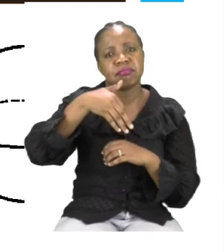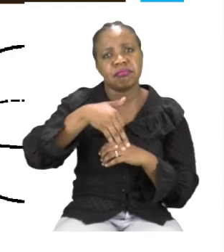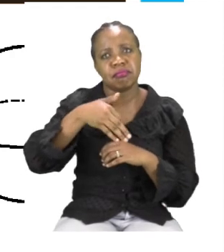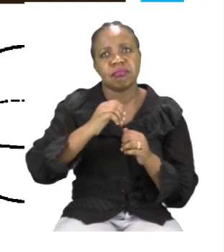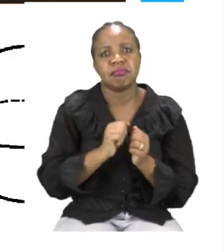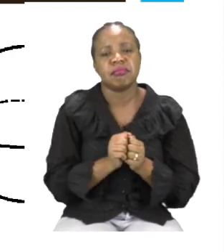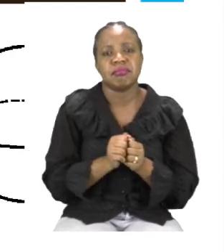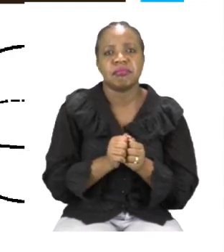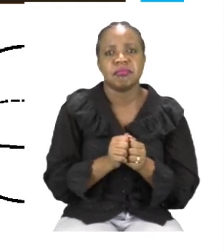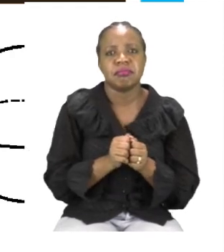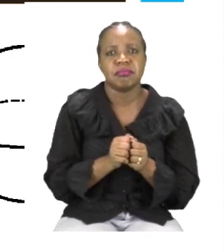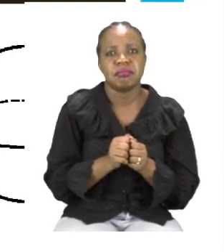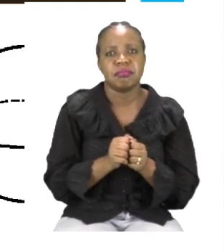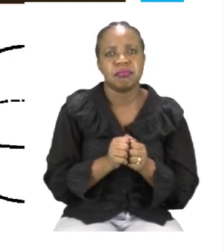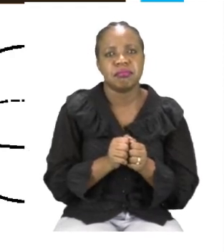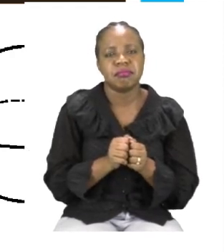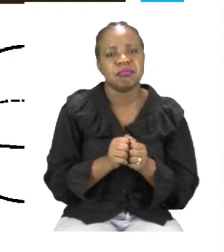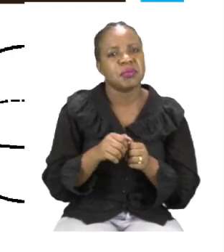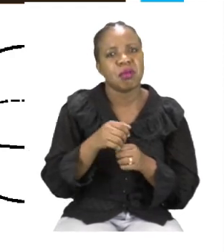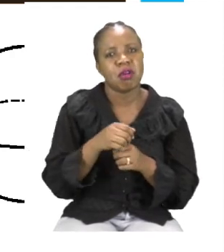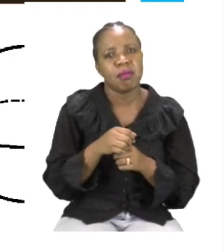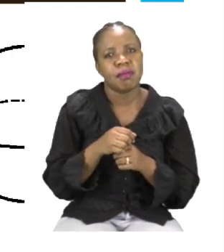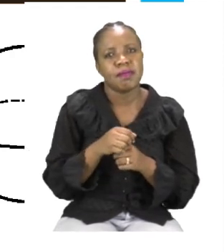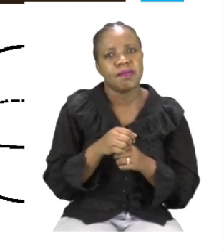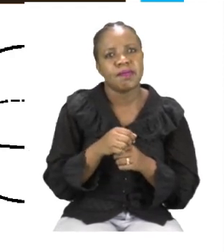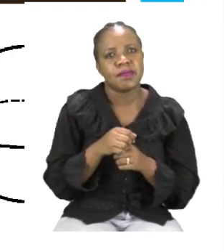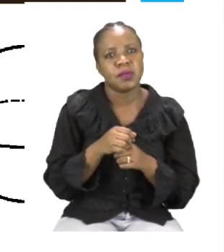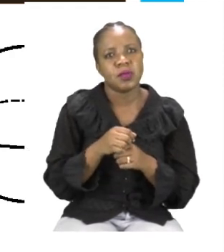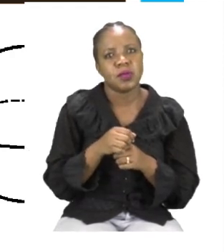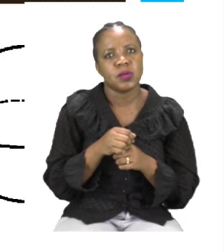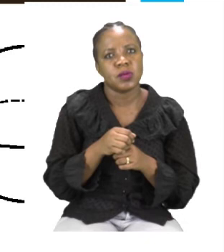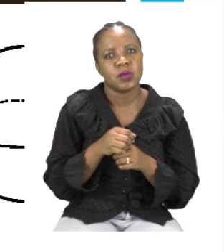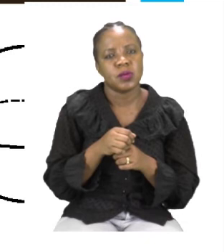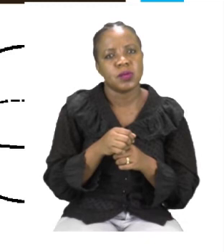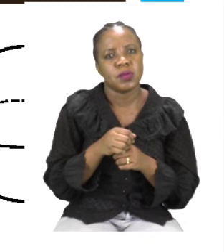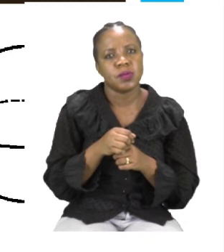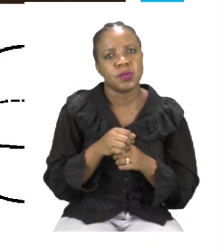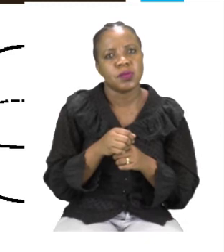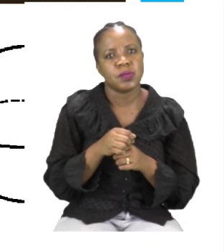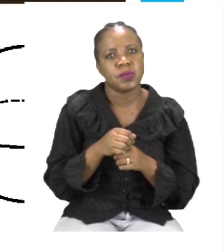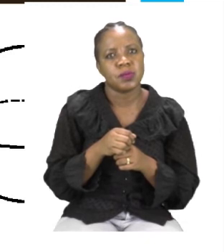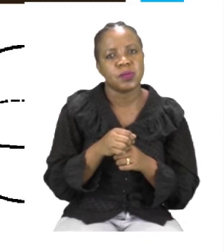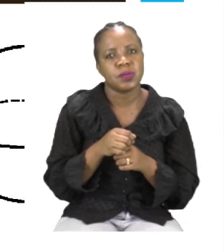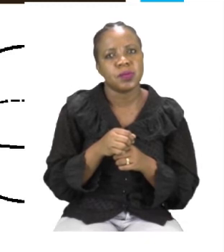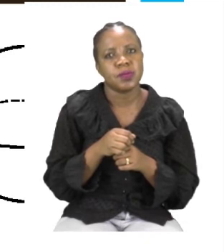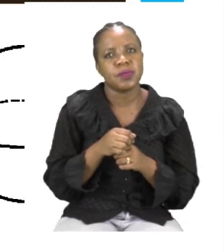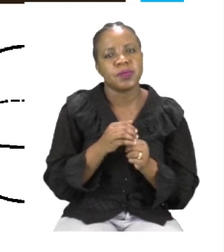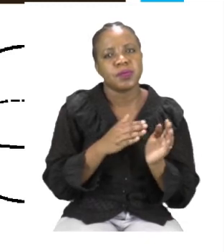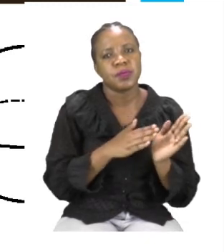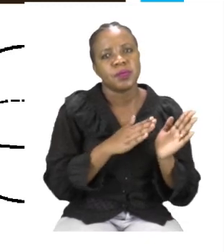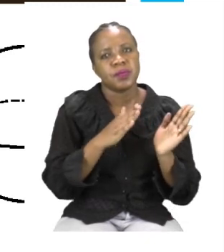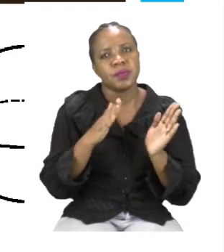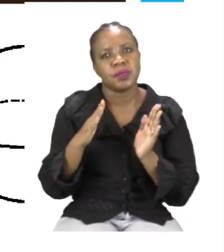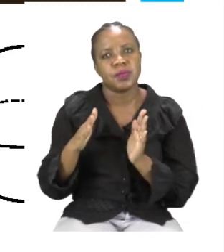to a square pyramid. This is where it gets its name from. And then next to